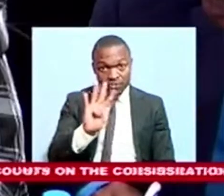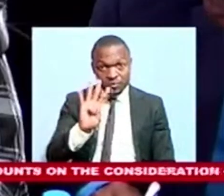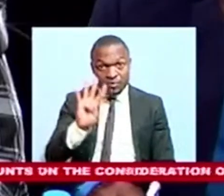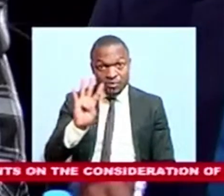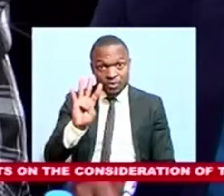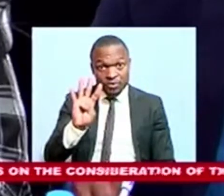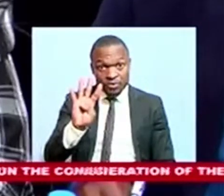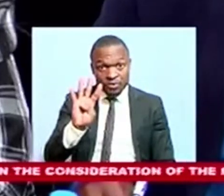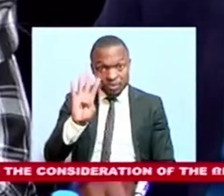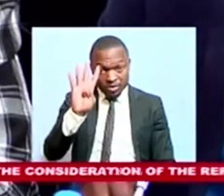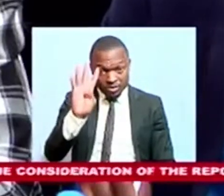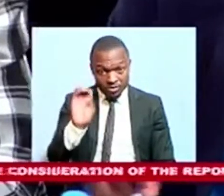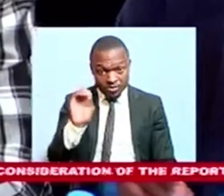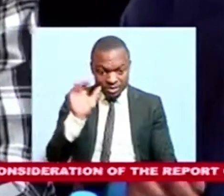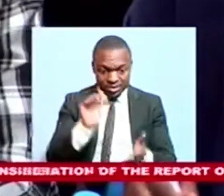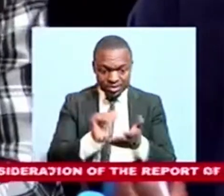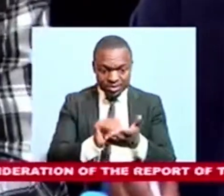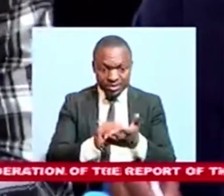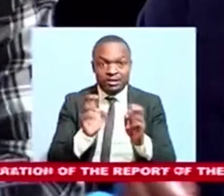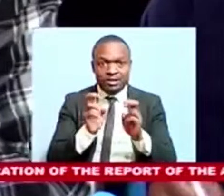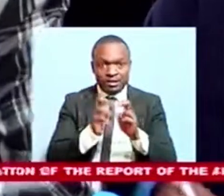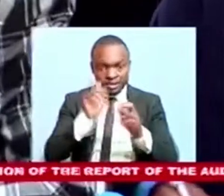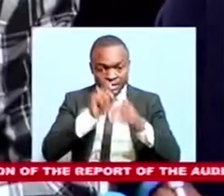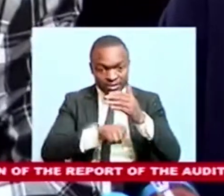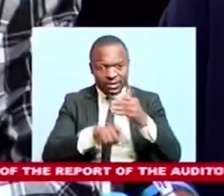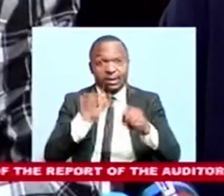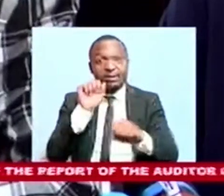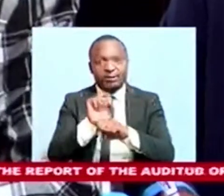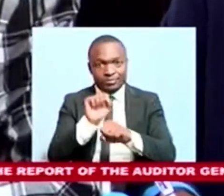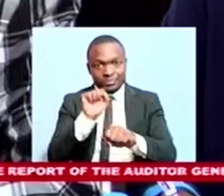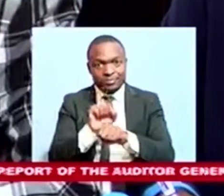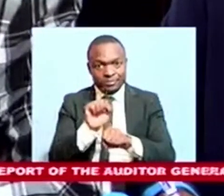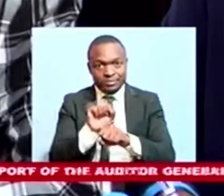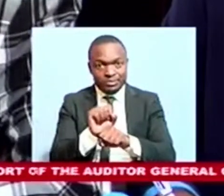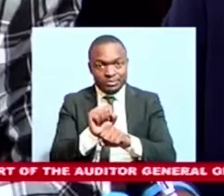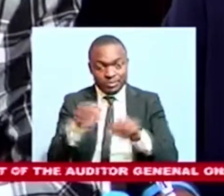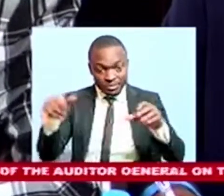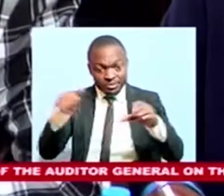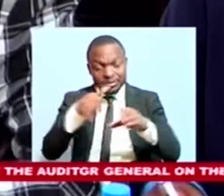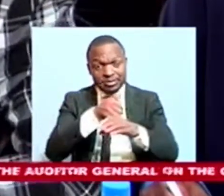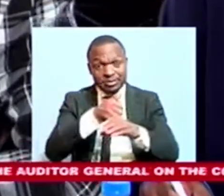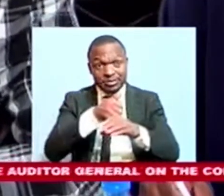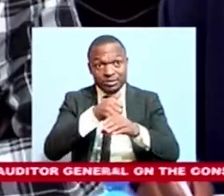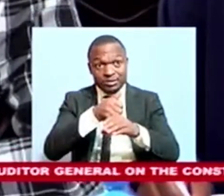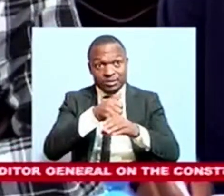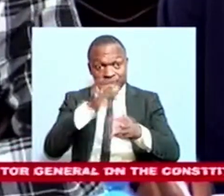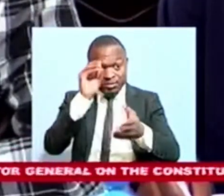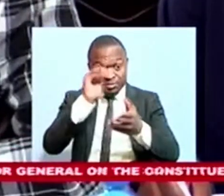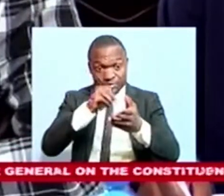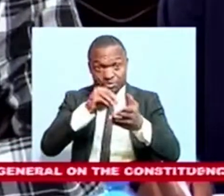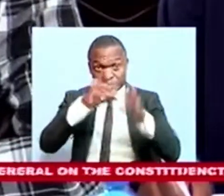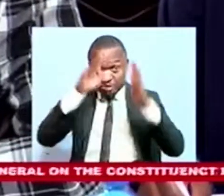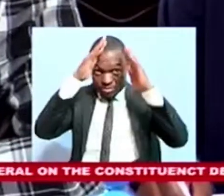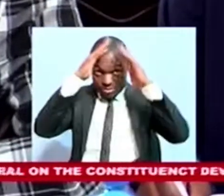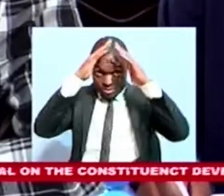196,440,000. That's the contract sum, and the scope of works included roofing,